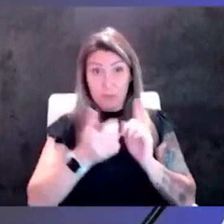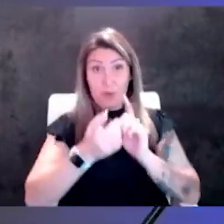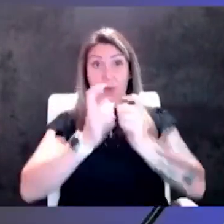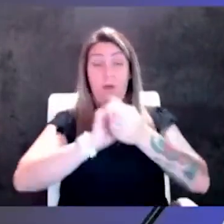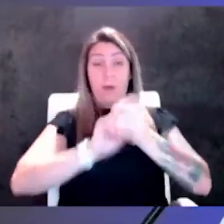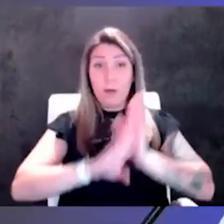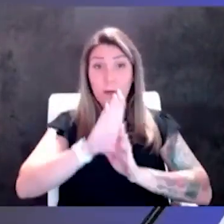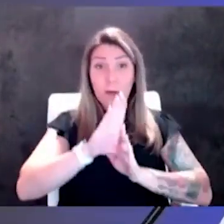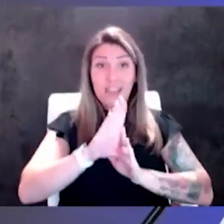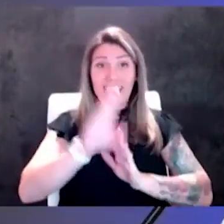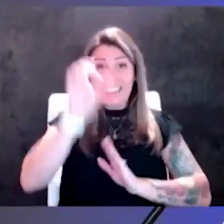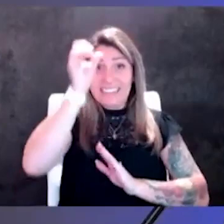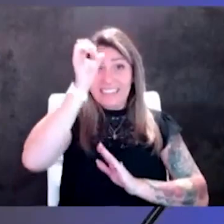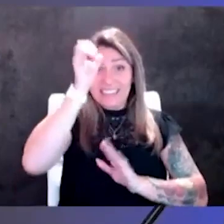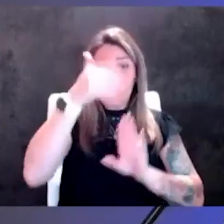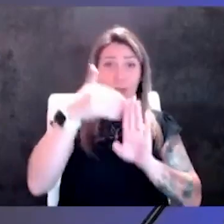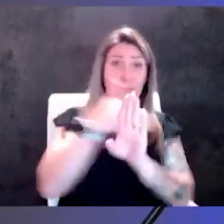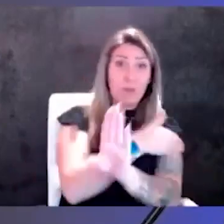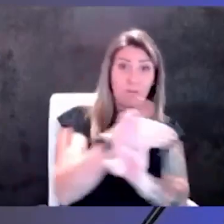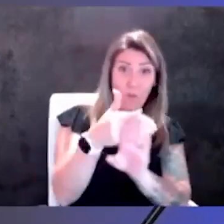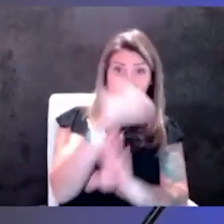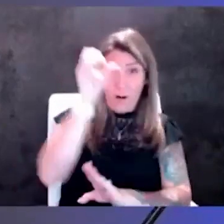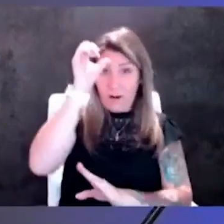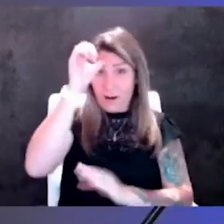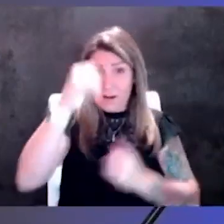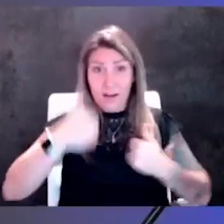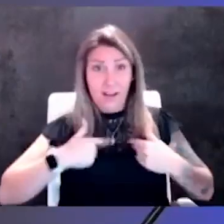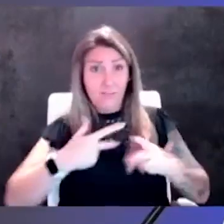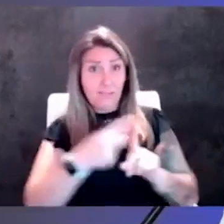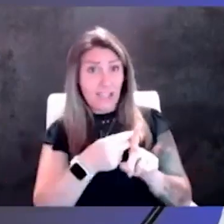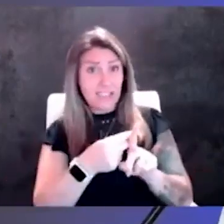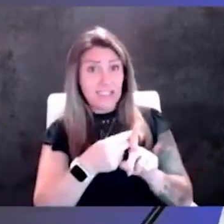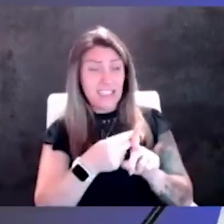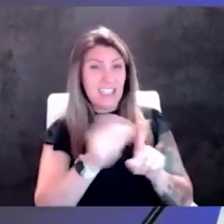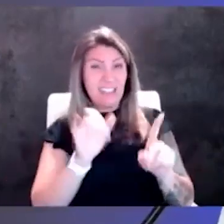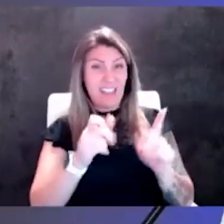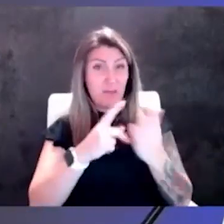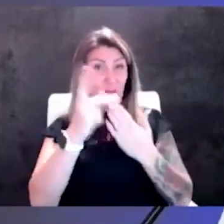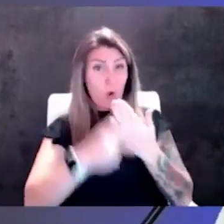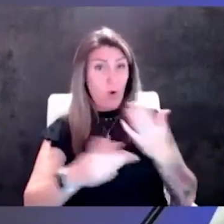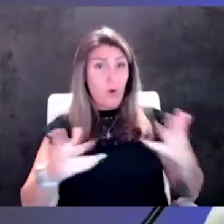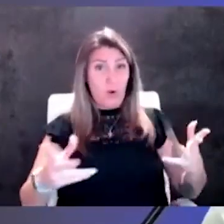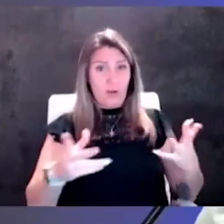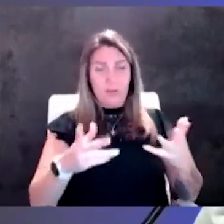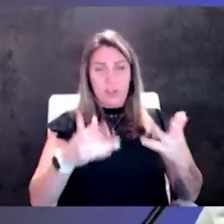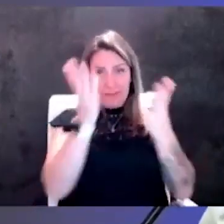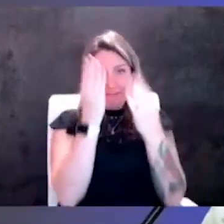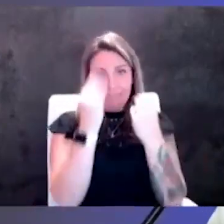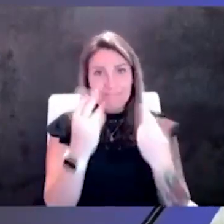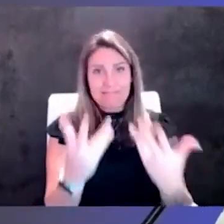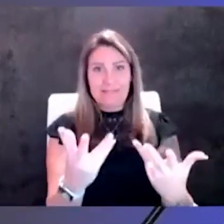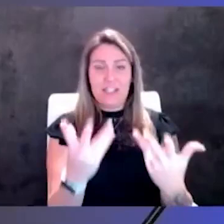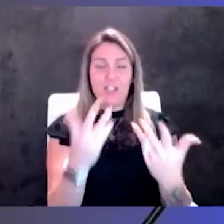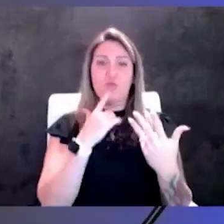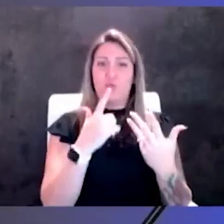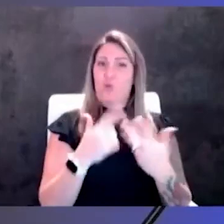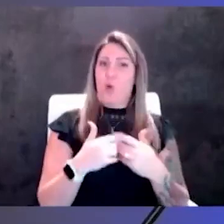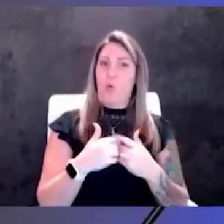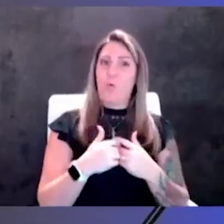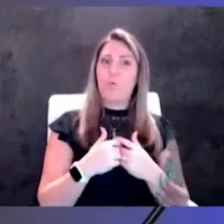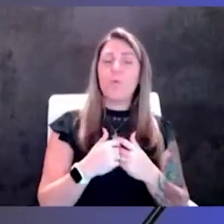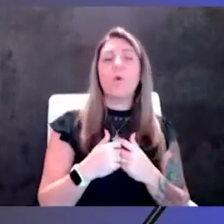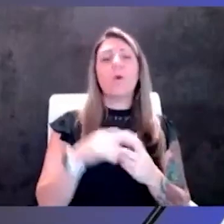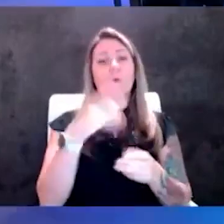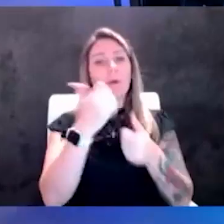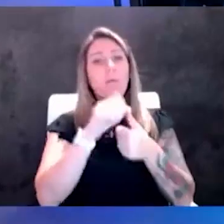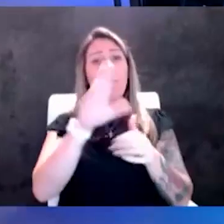well before India had a Absolutely. vaccination program. And so just to illustrate exactly what you Yeah, and said. remember, all the vaccines are doing is